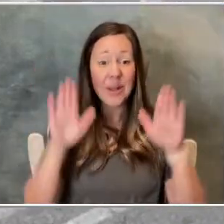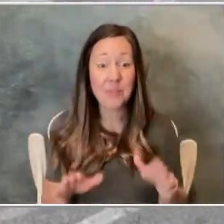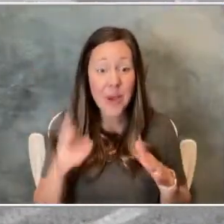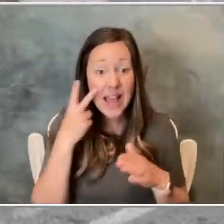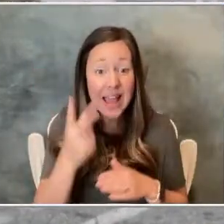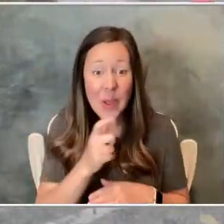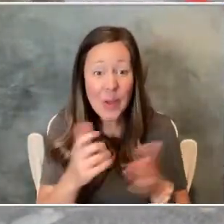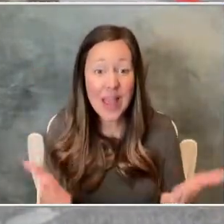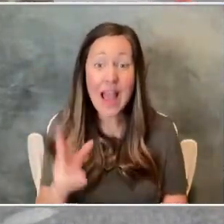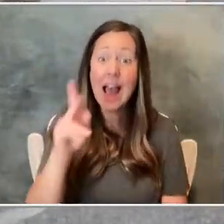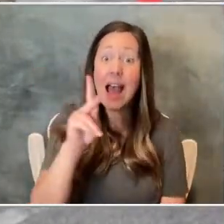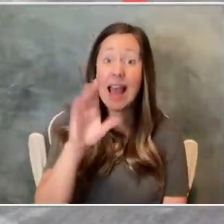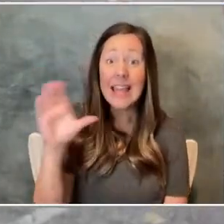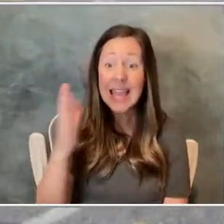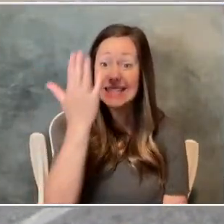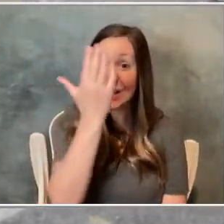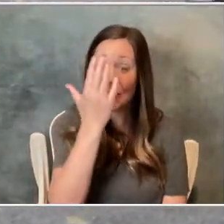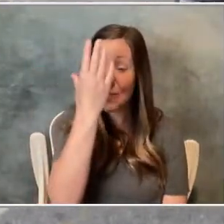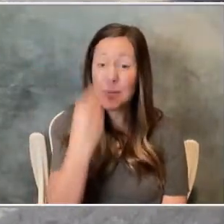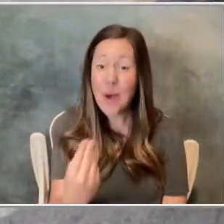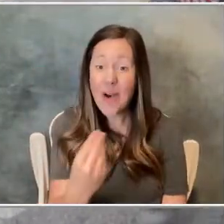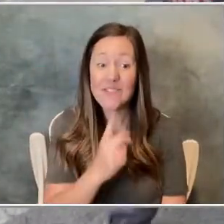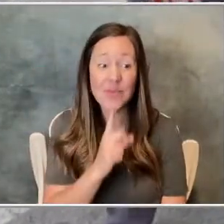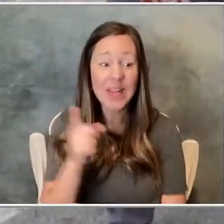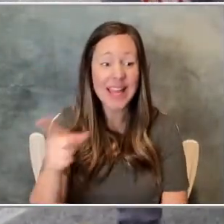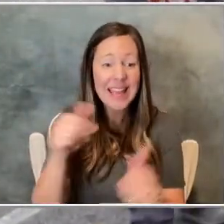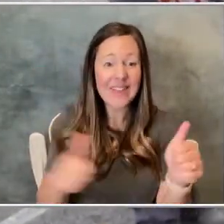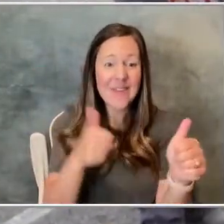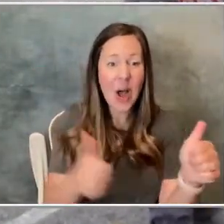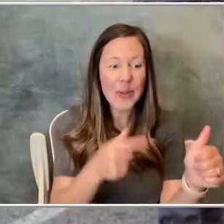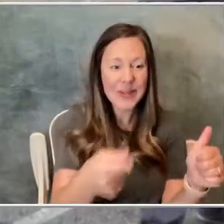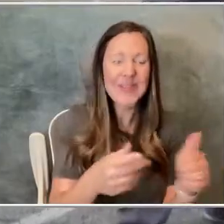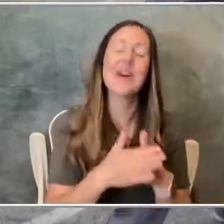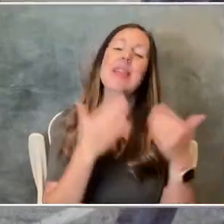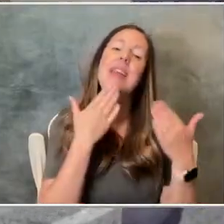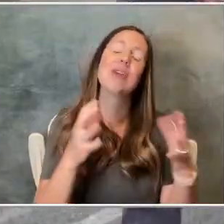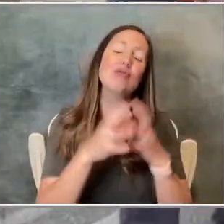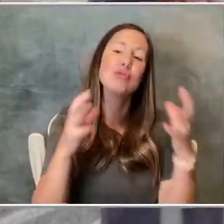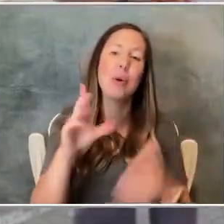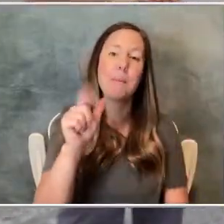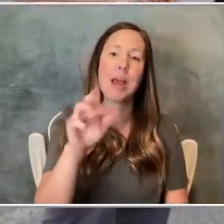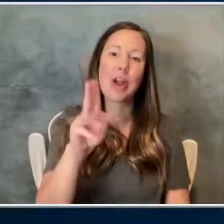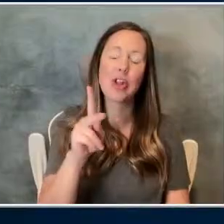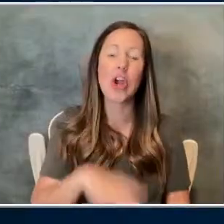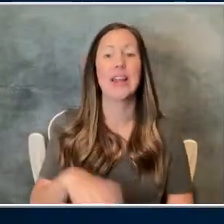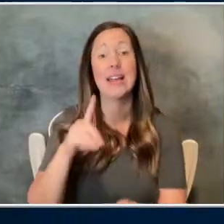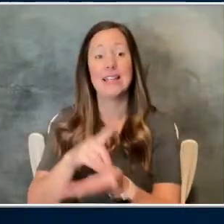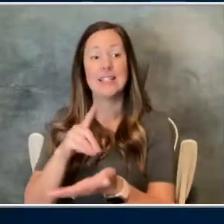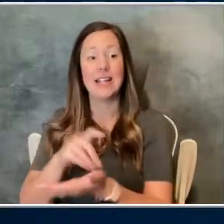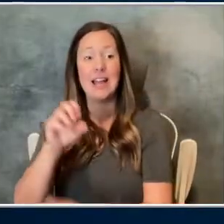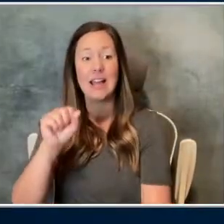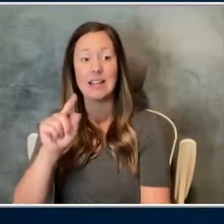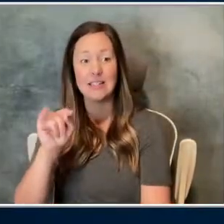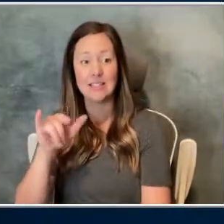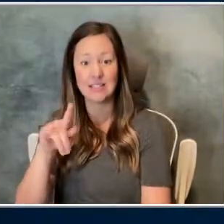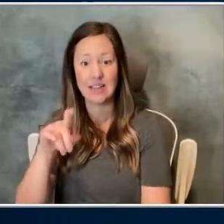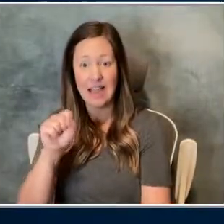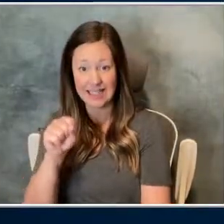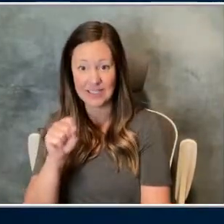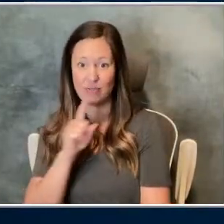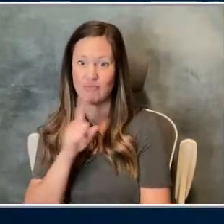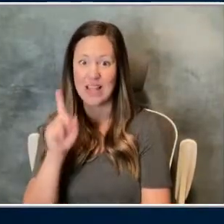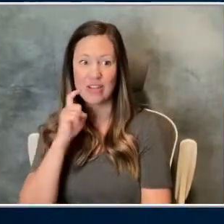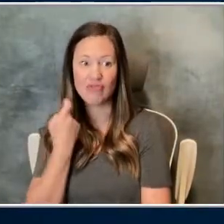Casey Wolf. Well, he's following you around. Thank you so much, Clark. Dr. Stites is very jealous. Yes. Just